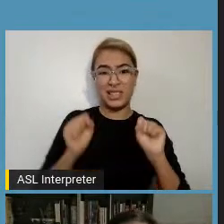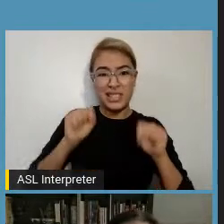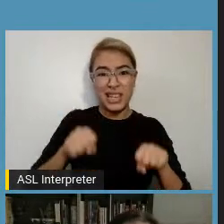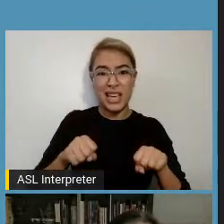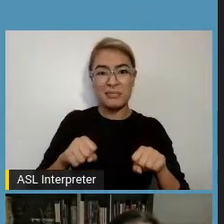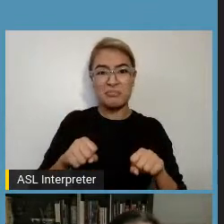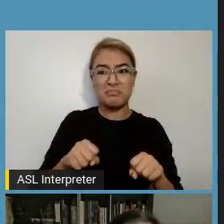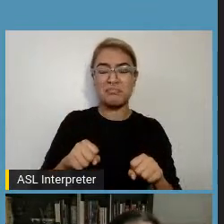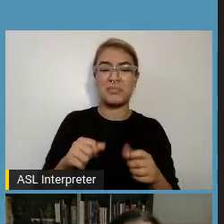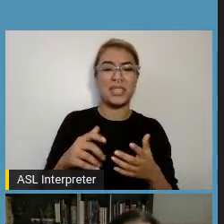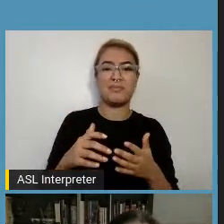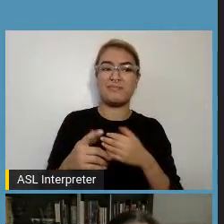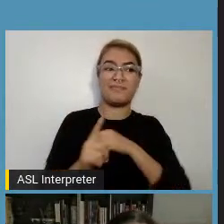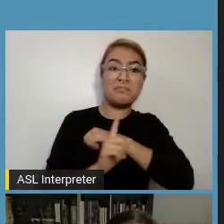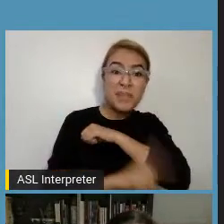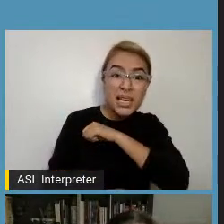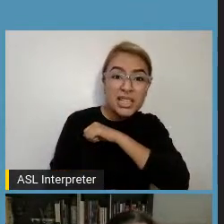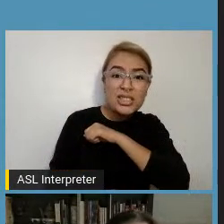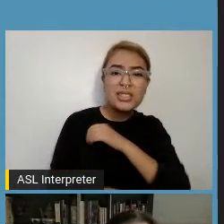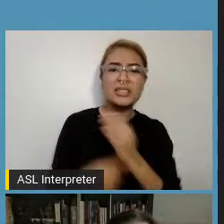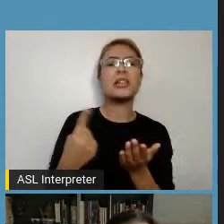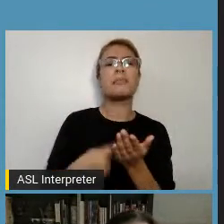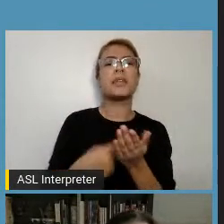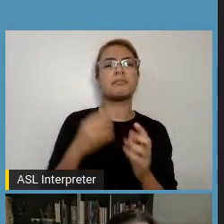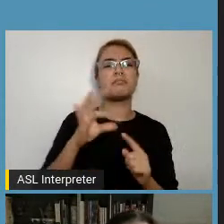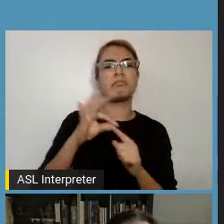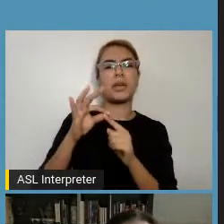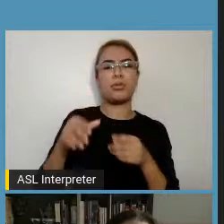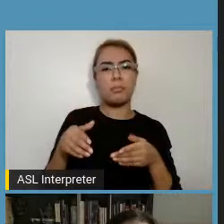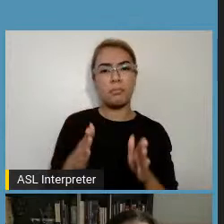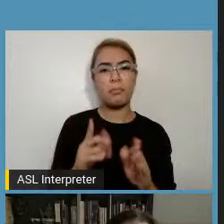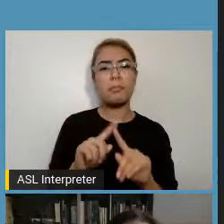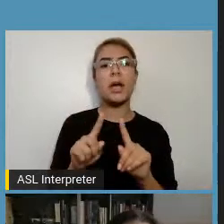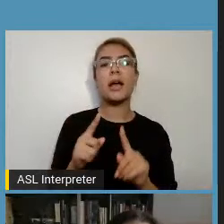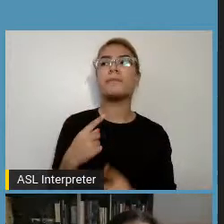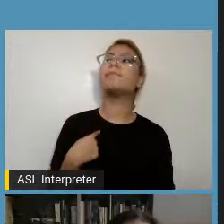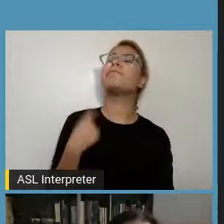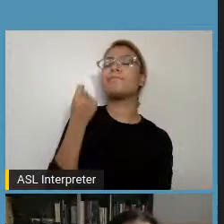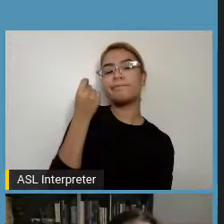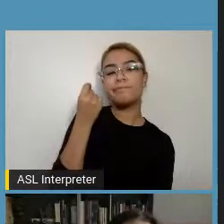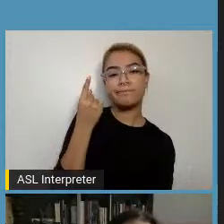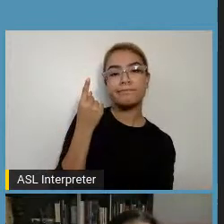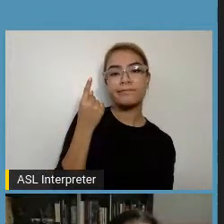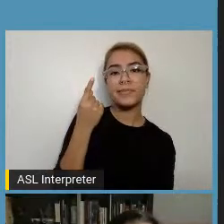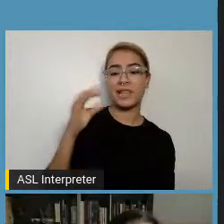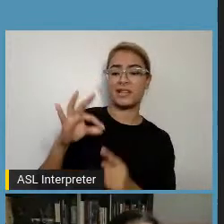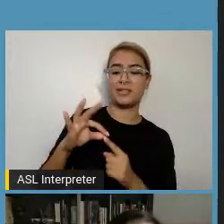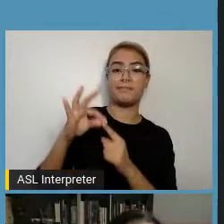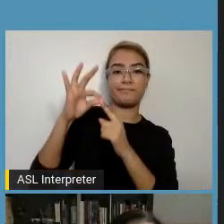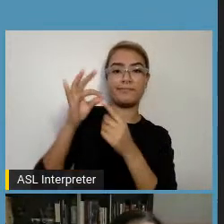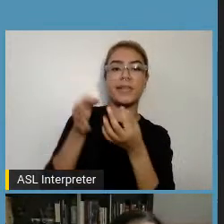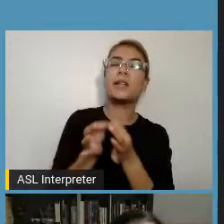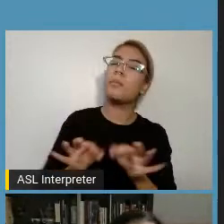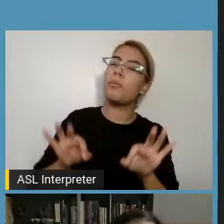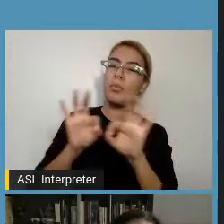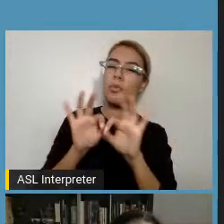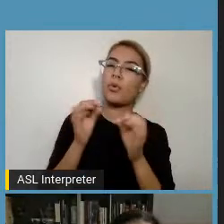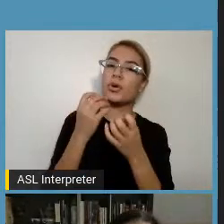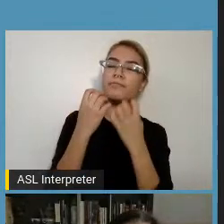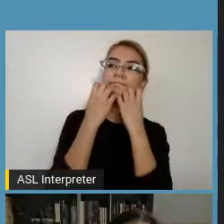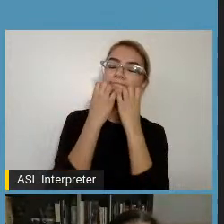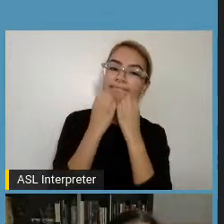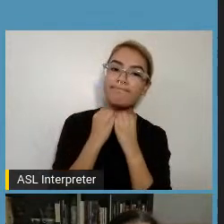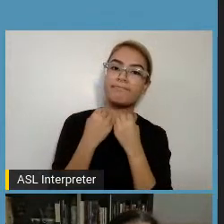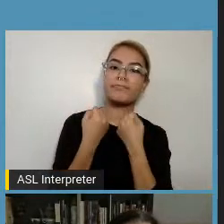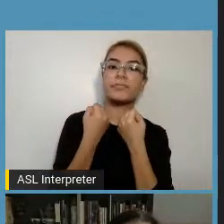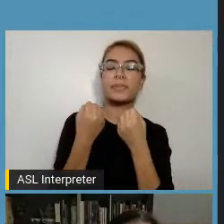would get special permission, but sometimes they would just do it. They understood the significance of saving a lot of that